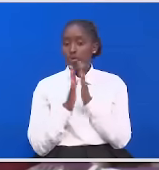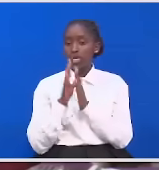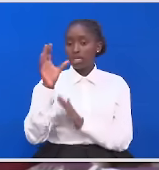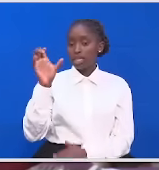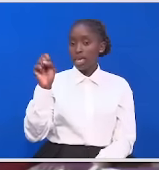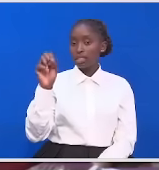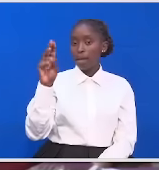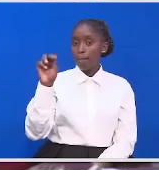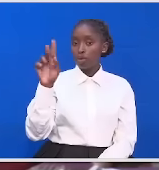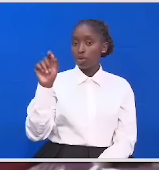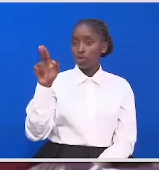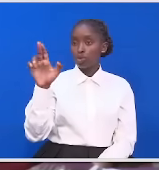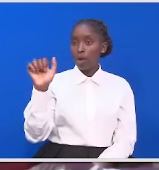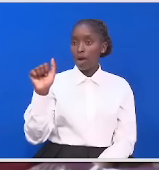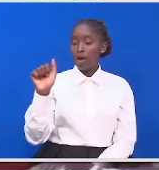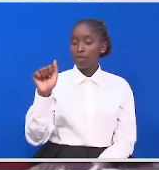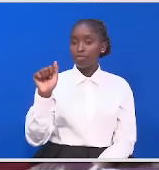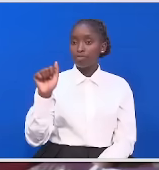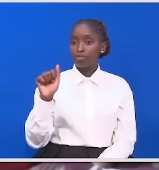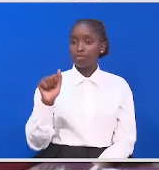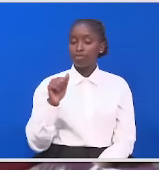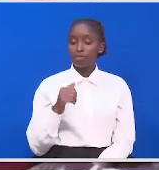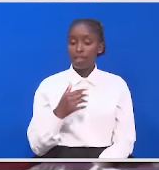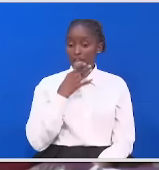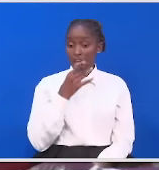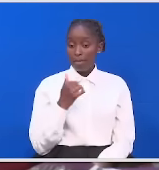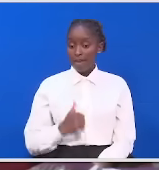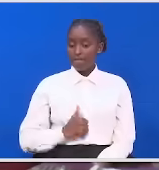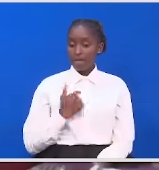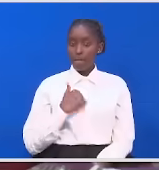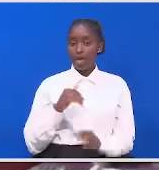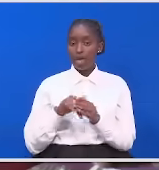He came to visit me in the hospital.